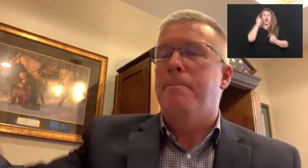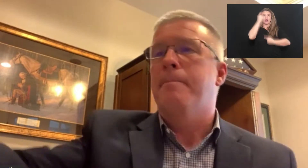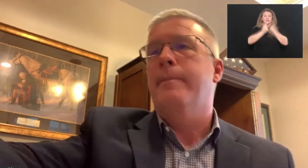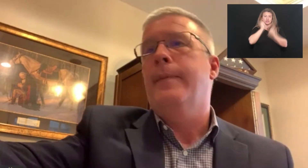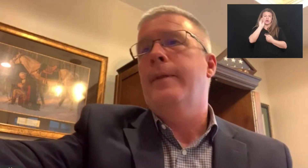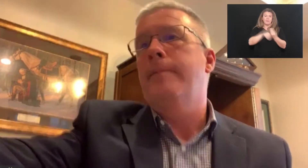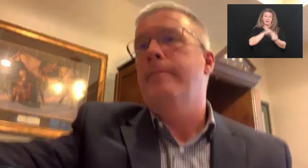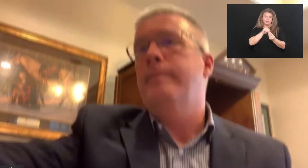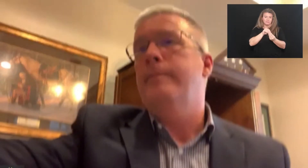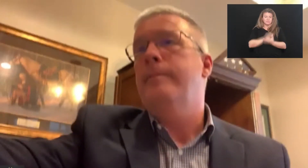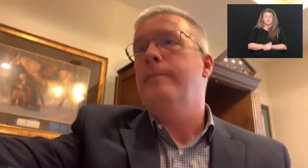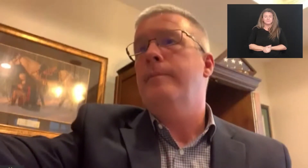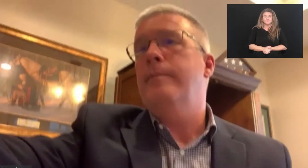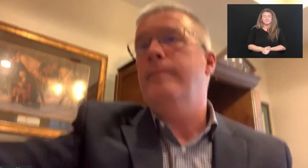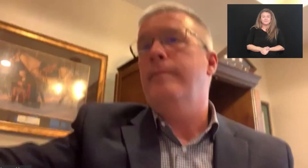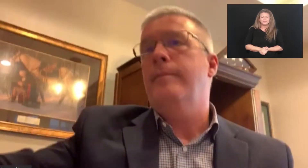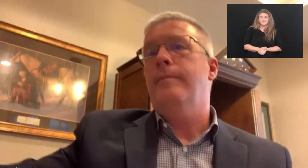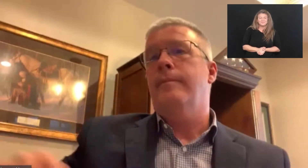about.